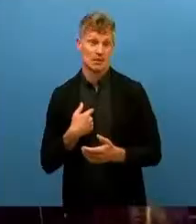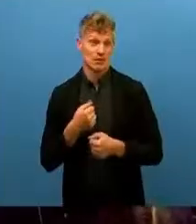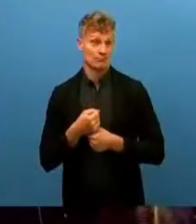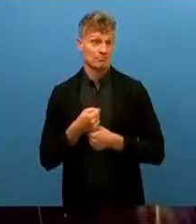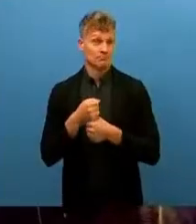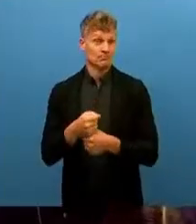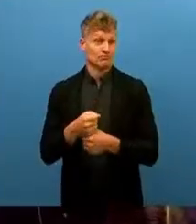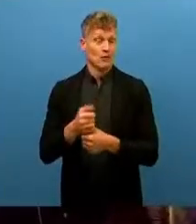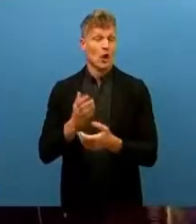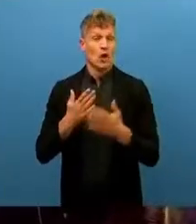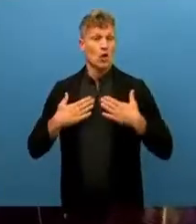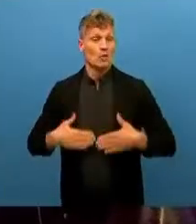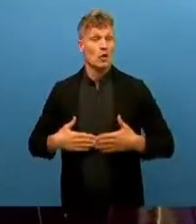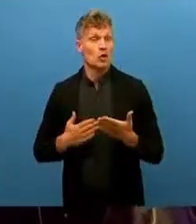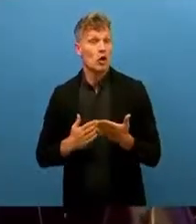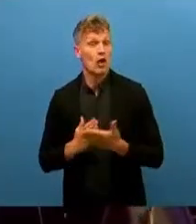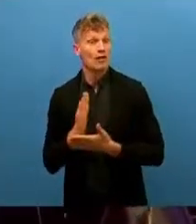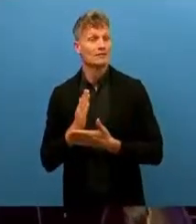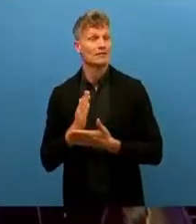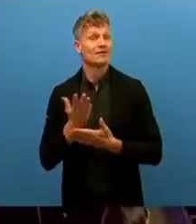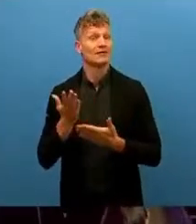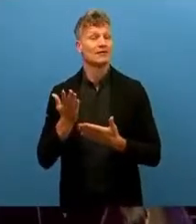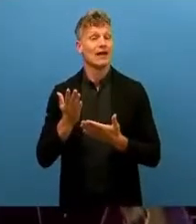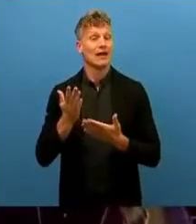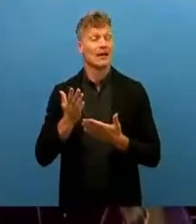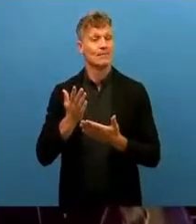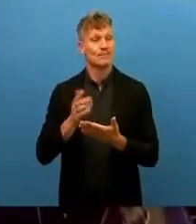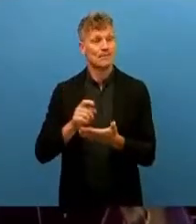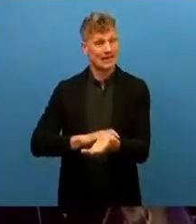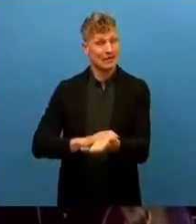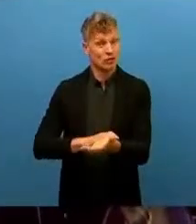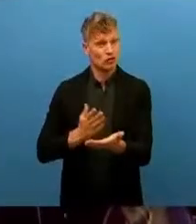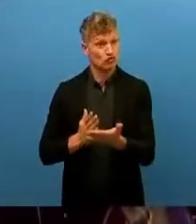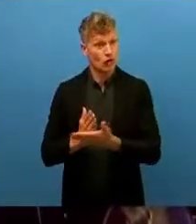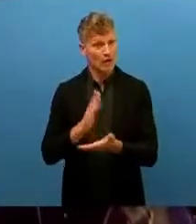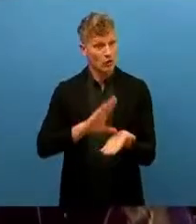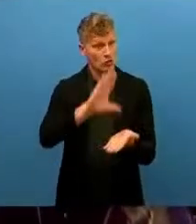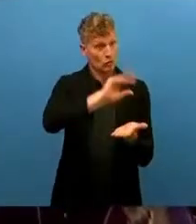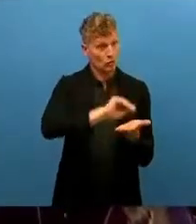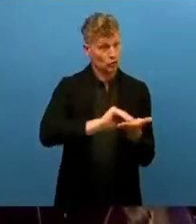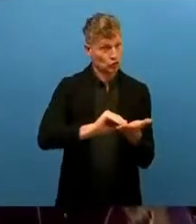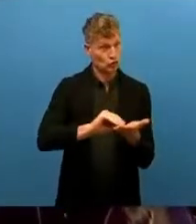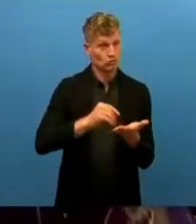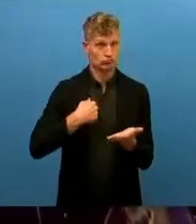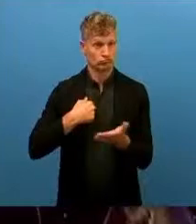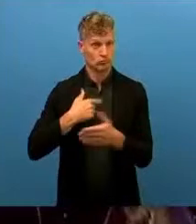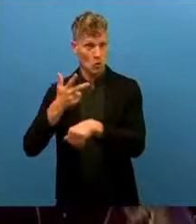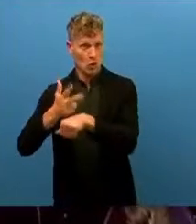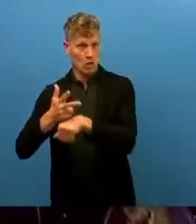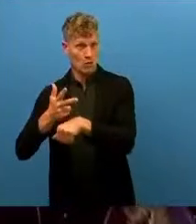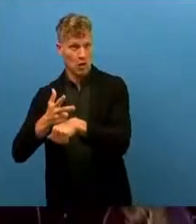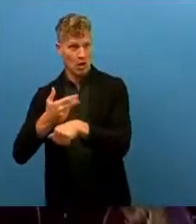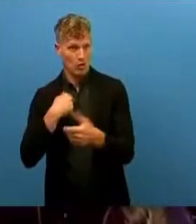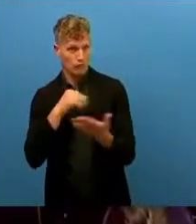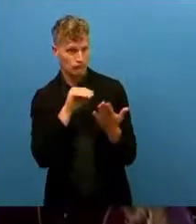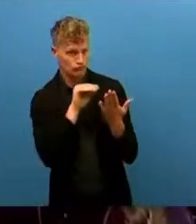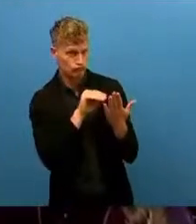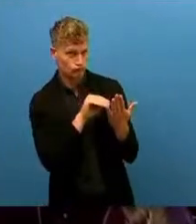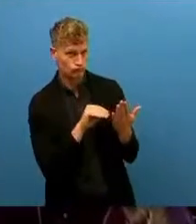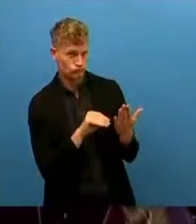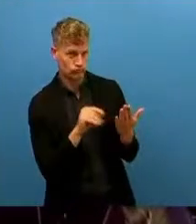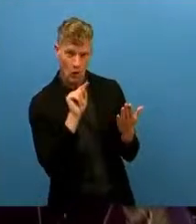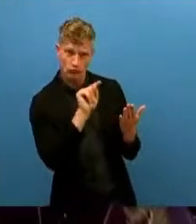Indigenous Rights Resolution, Guatemala and Mexico have taken note of the statements made in this space. and we're very grateful for